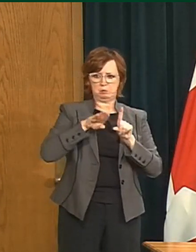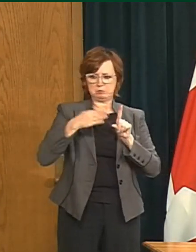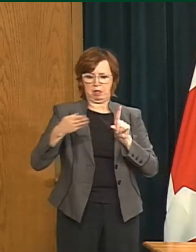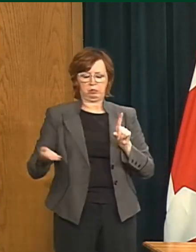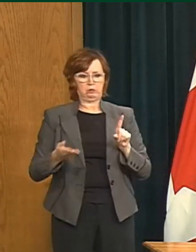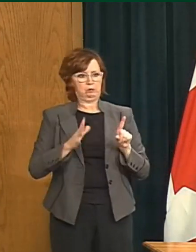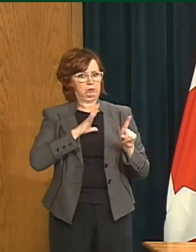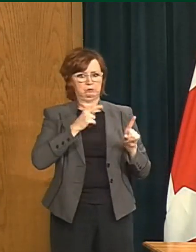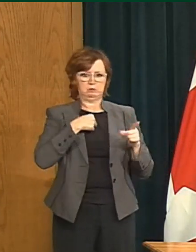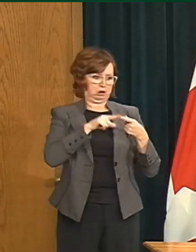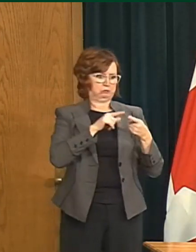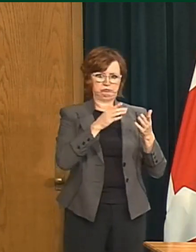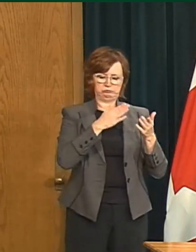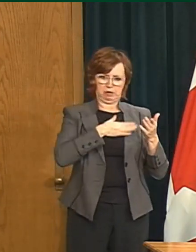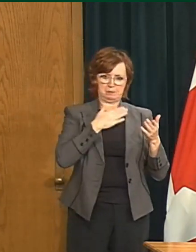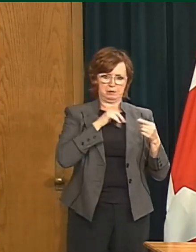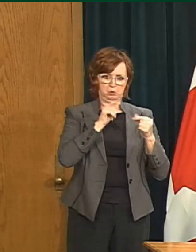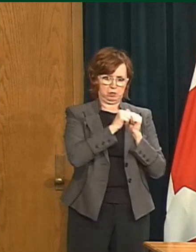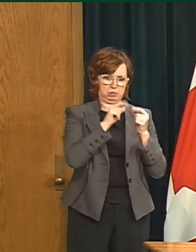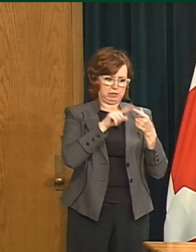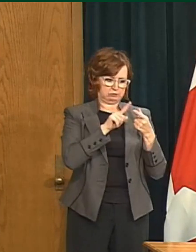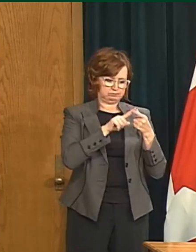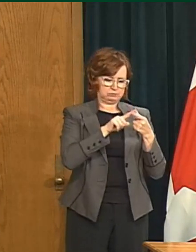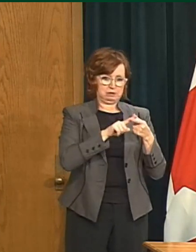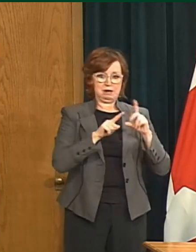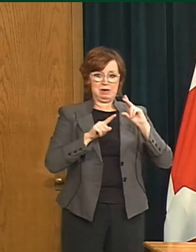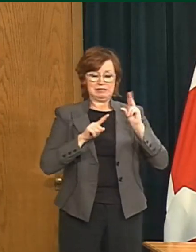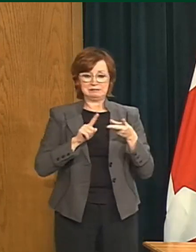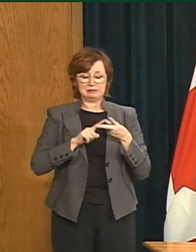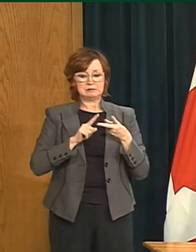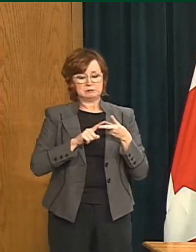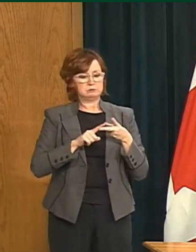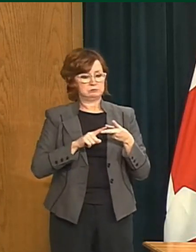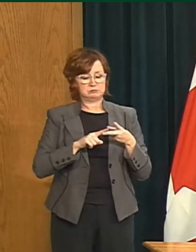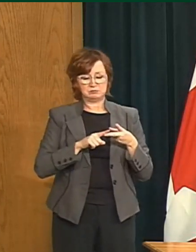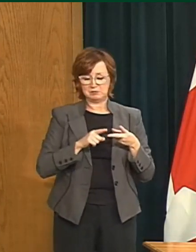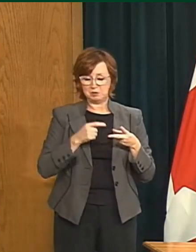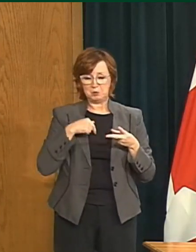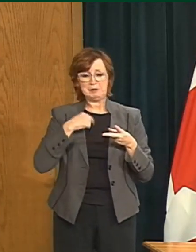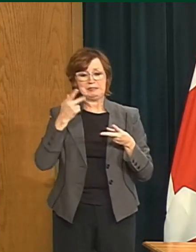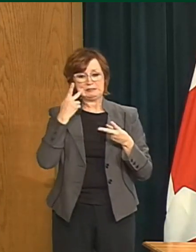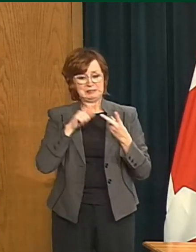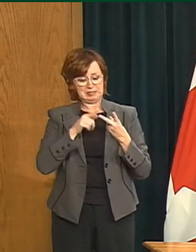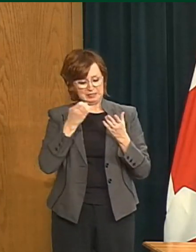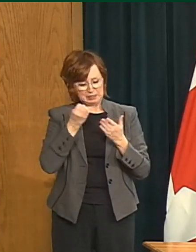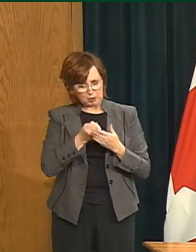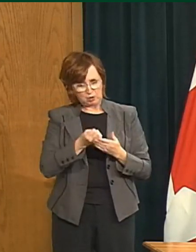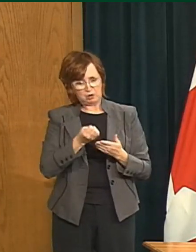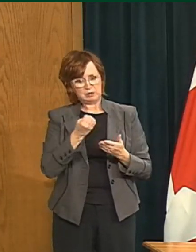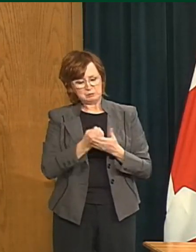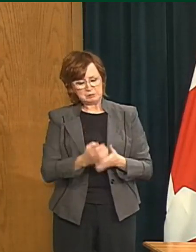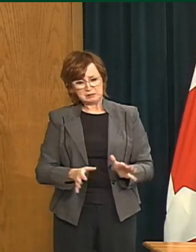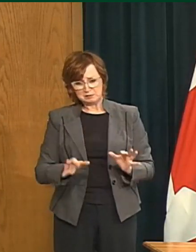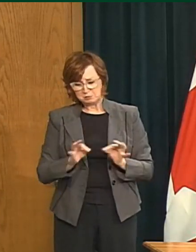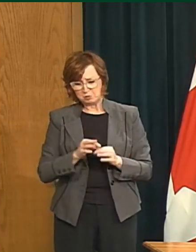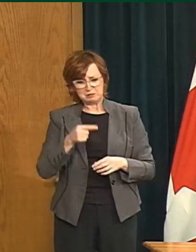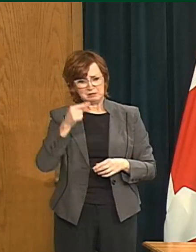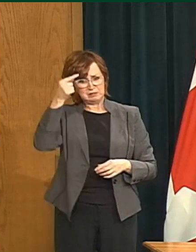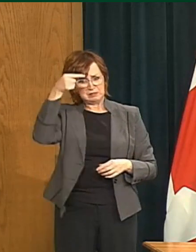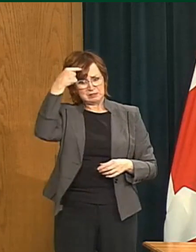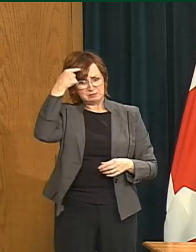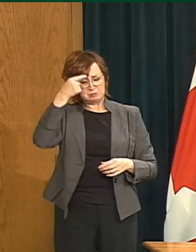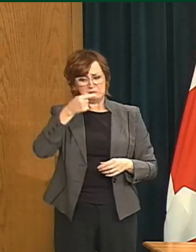you are going to see the first steps of this government understanding that there needs to be resources and supports put in place to